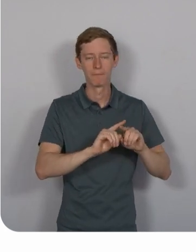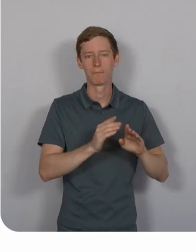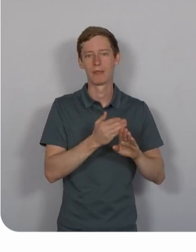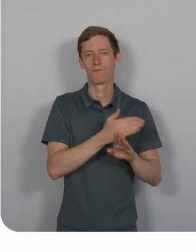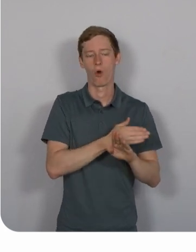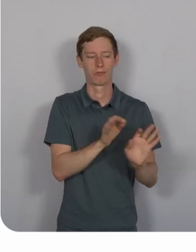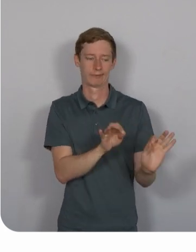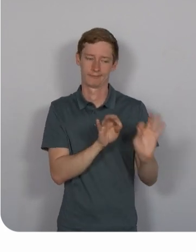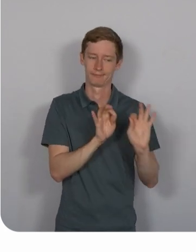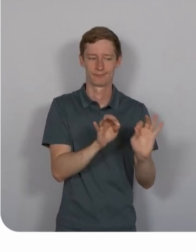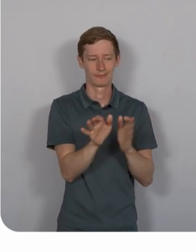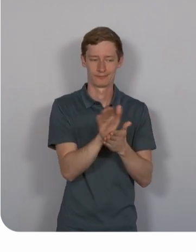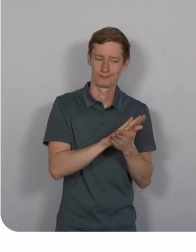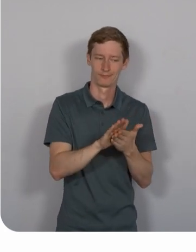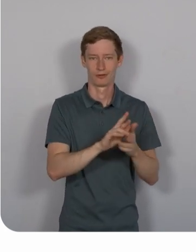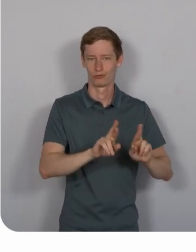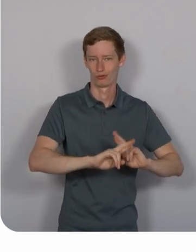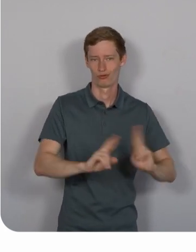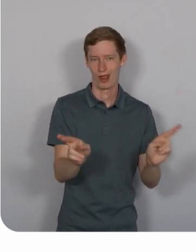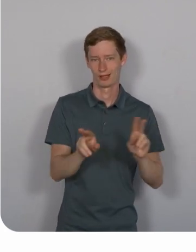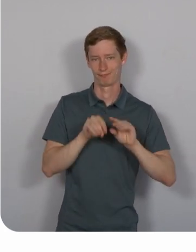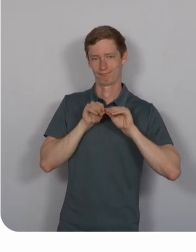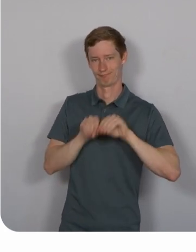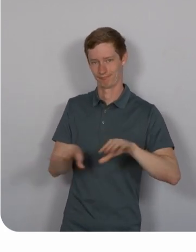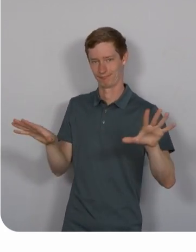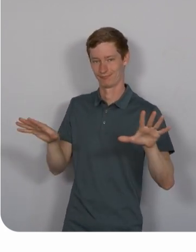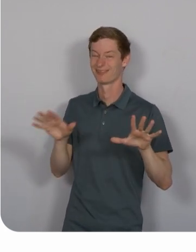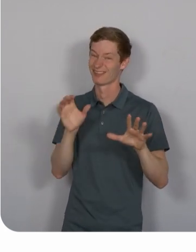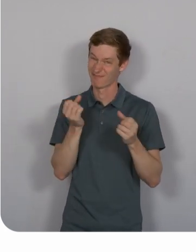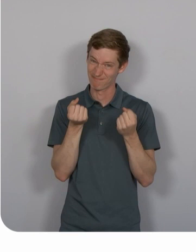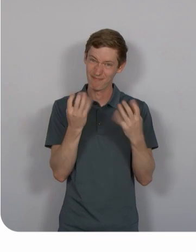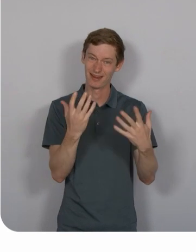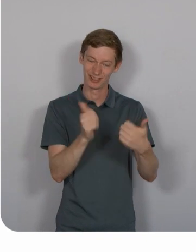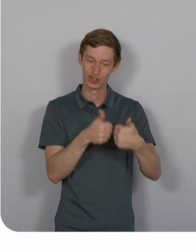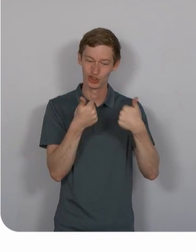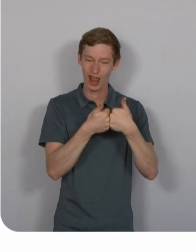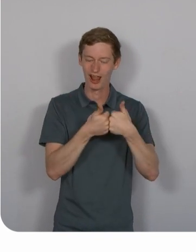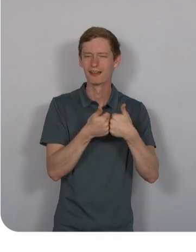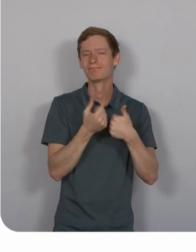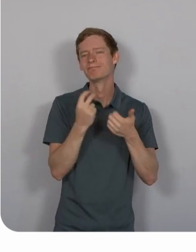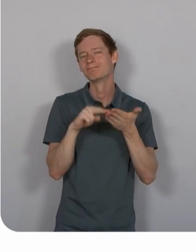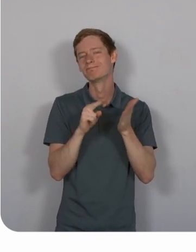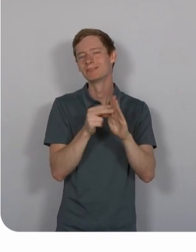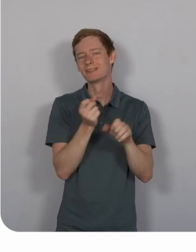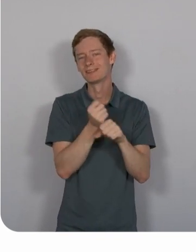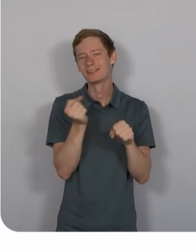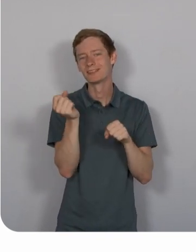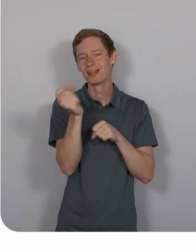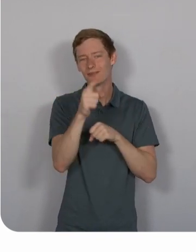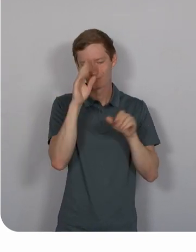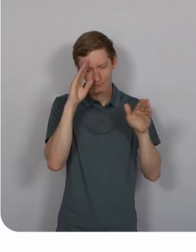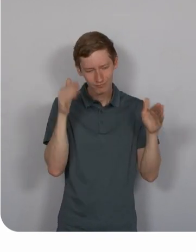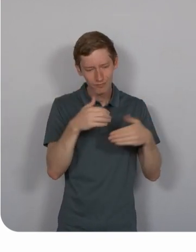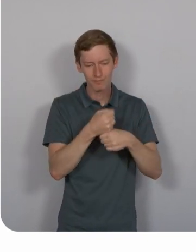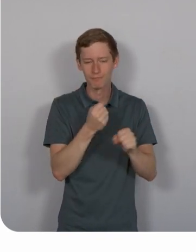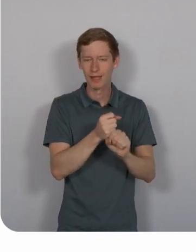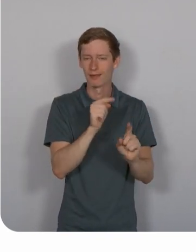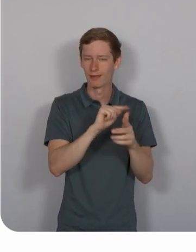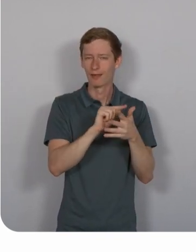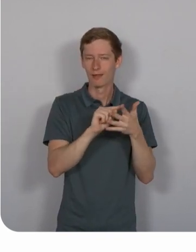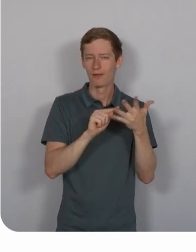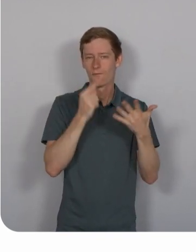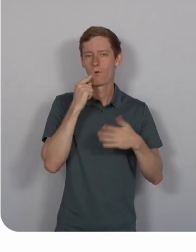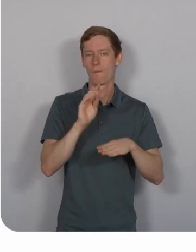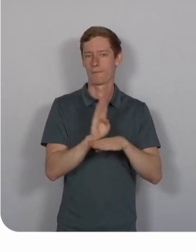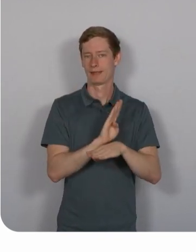be a challenging optimization. So I think this is going to be a lot of the next year. We're going to be kind of focused on building this out for businesses before we release this